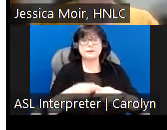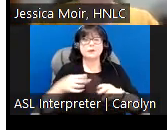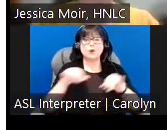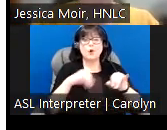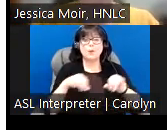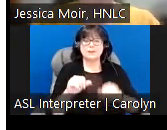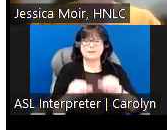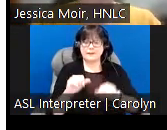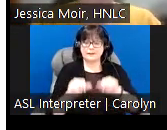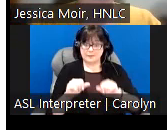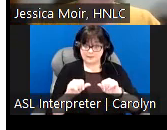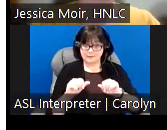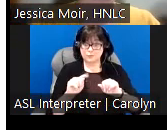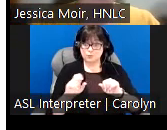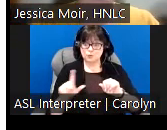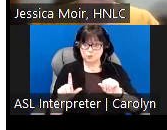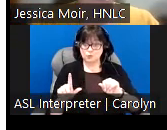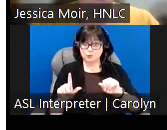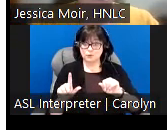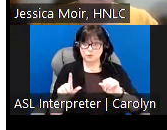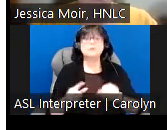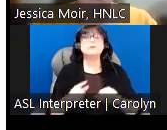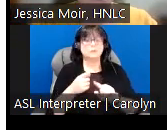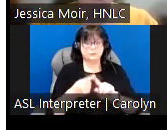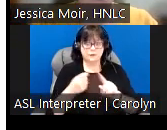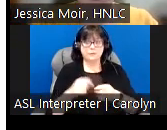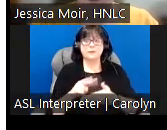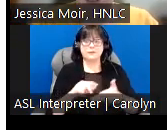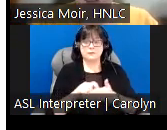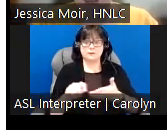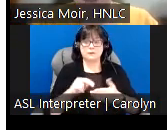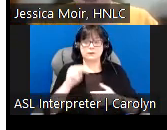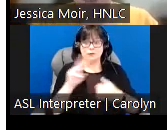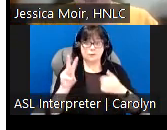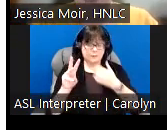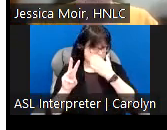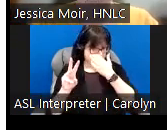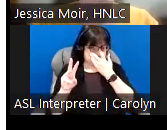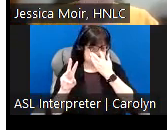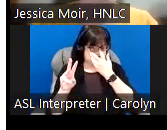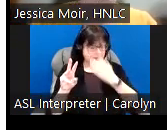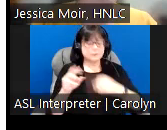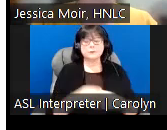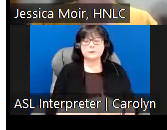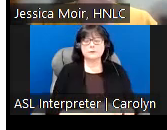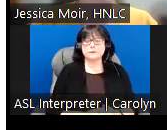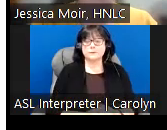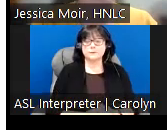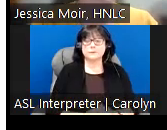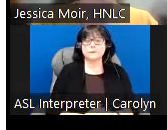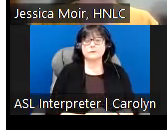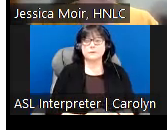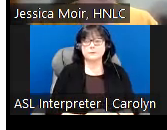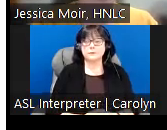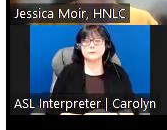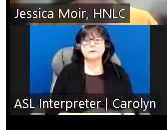Assessment tool from Literacy Northwest, and it is designed to be used